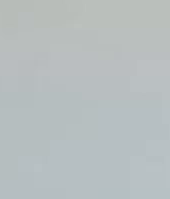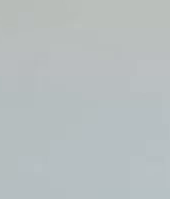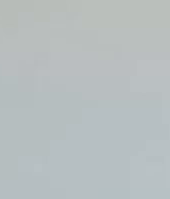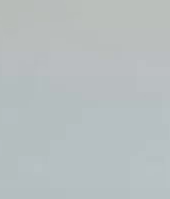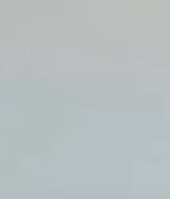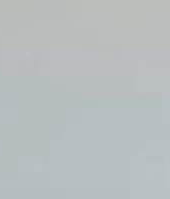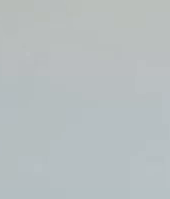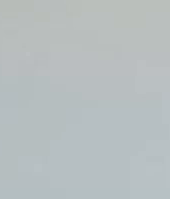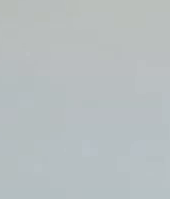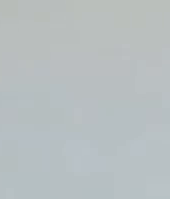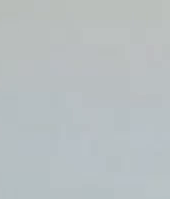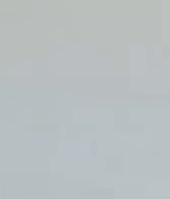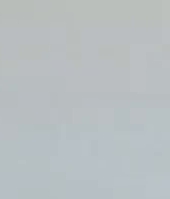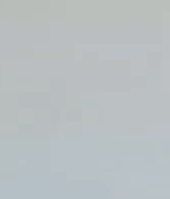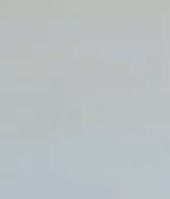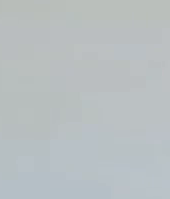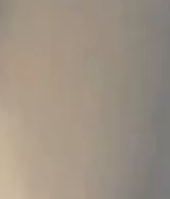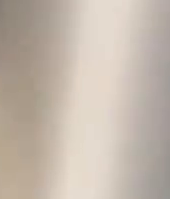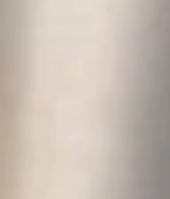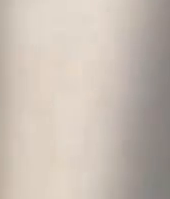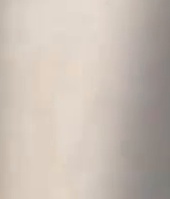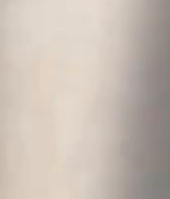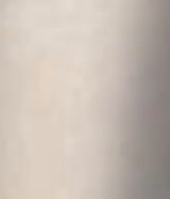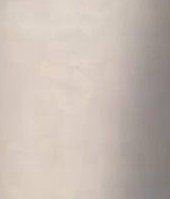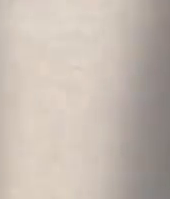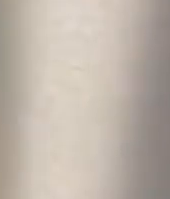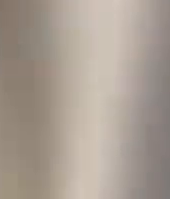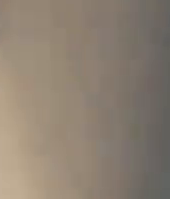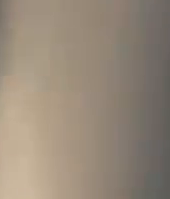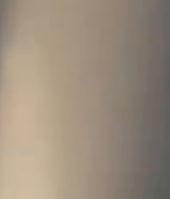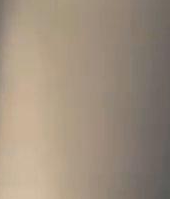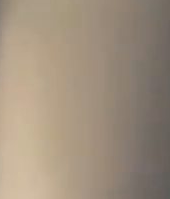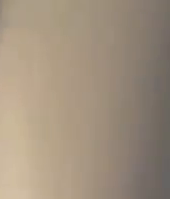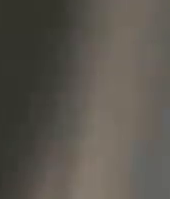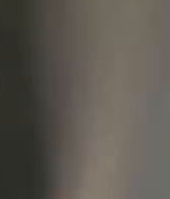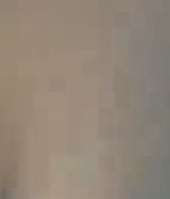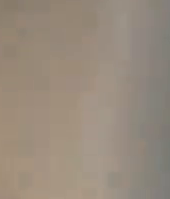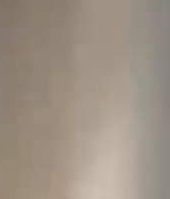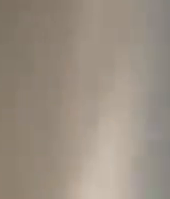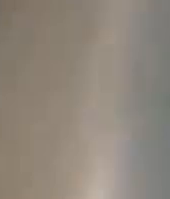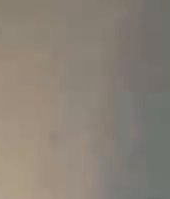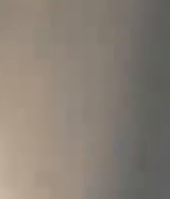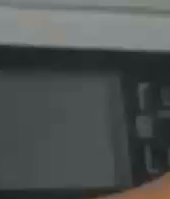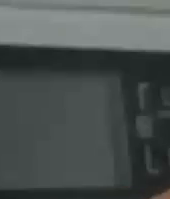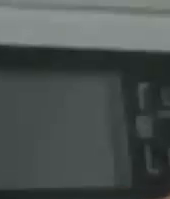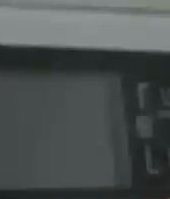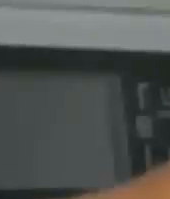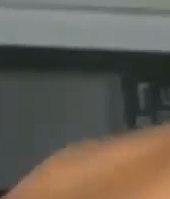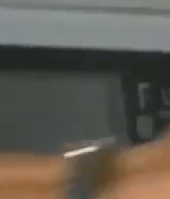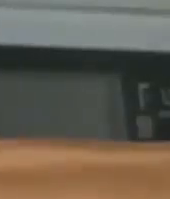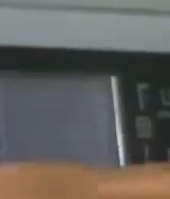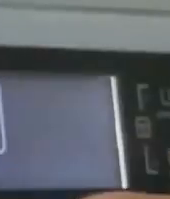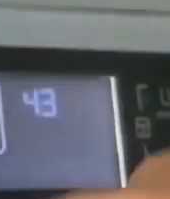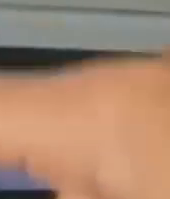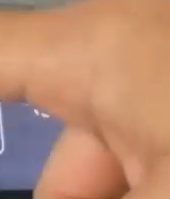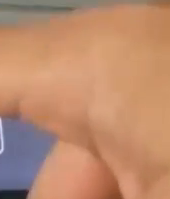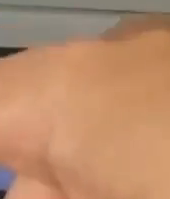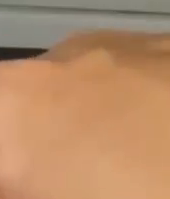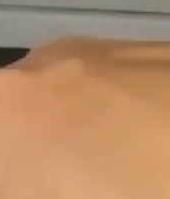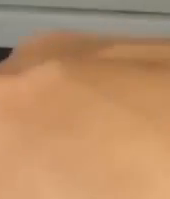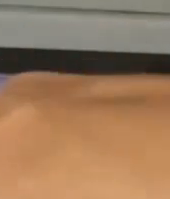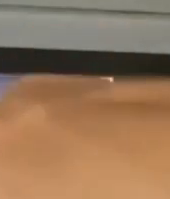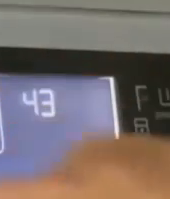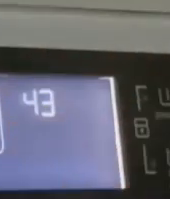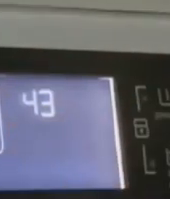when you return home from being out in a public space, just wash your mask like you would any load of laundry. By using hot water, you can help destroy any traces